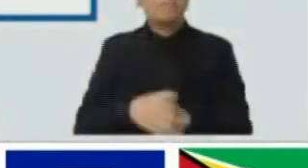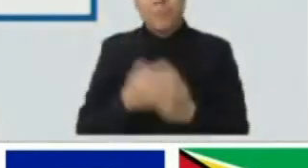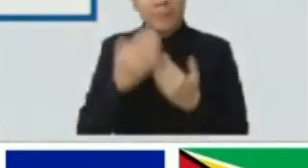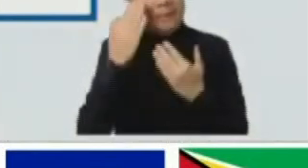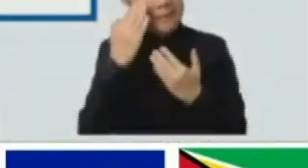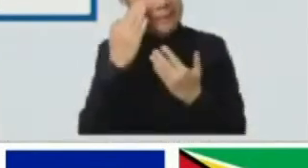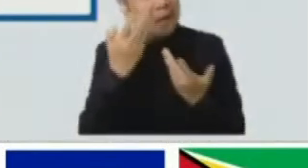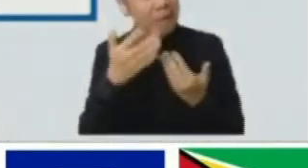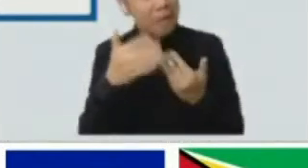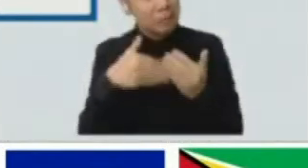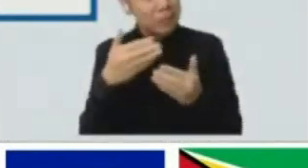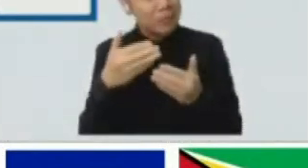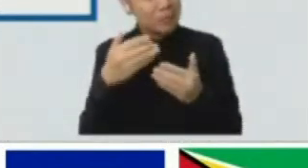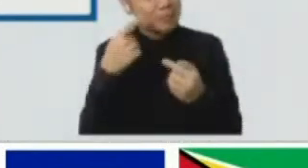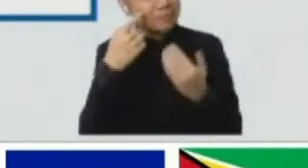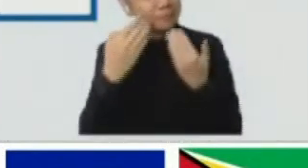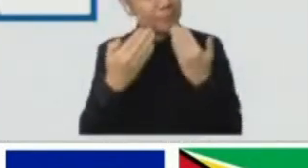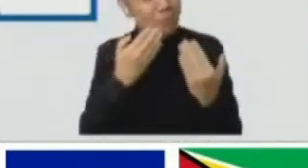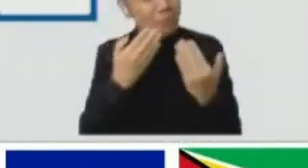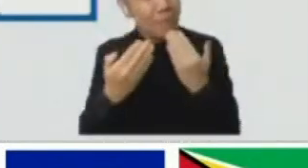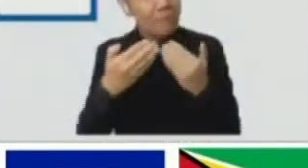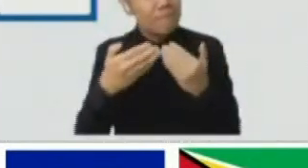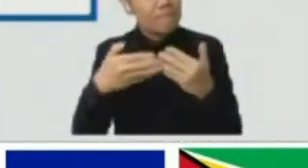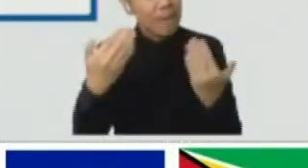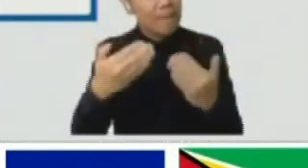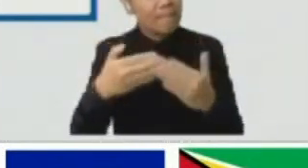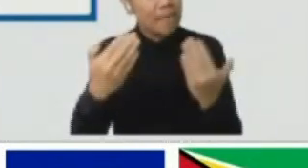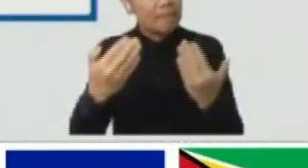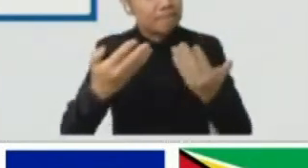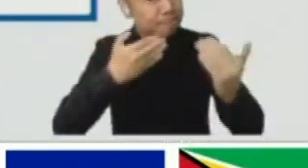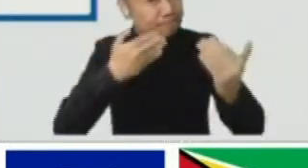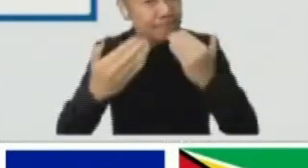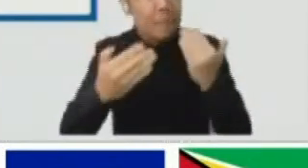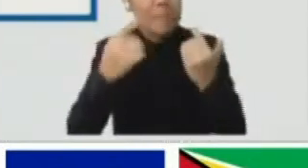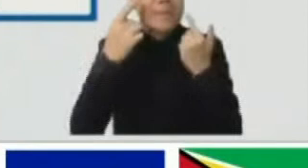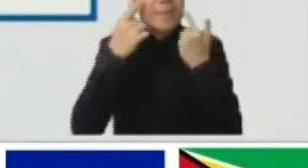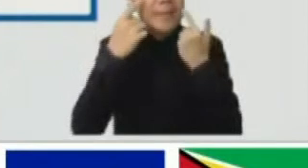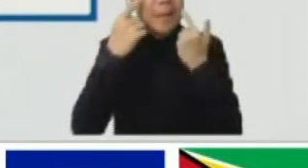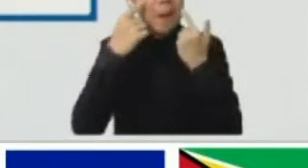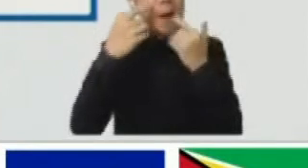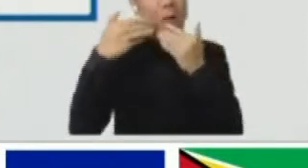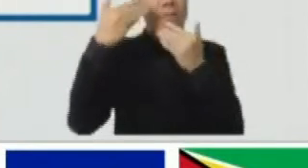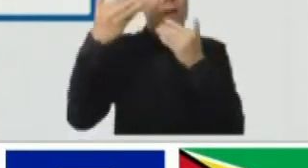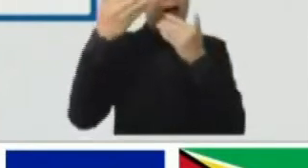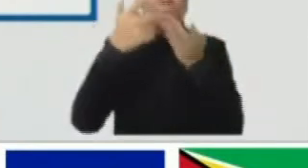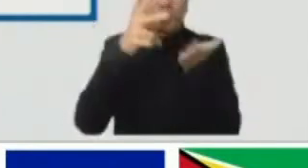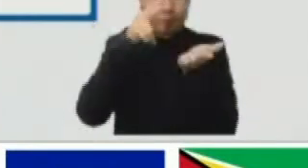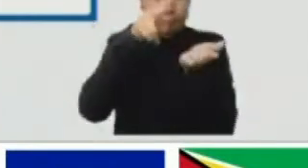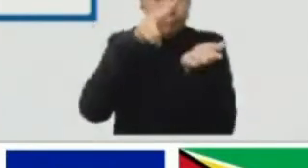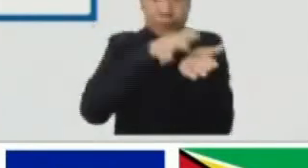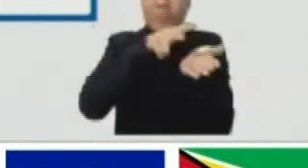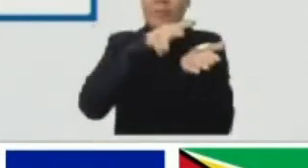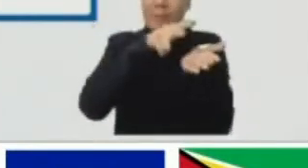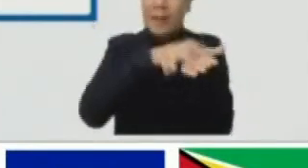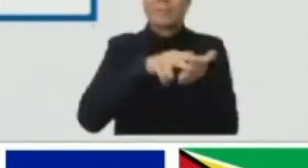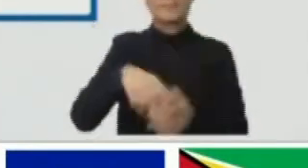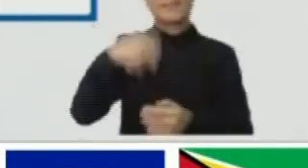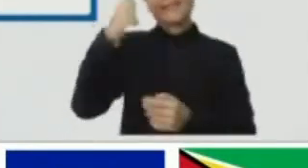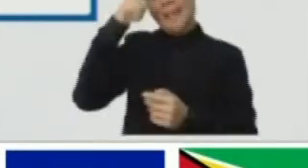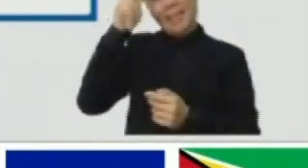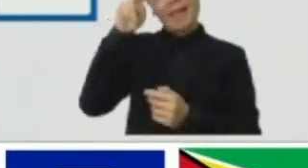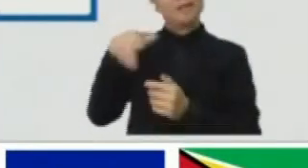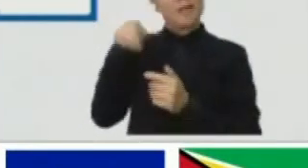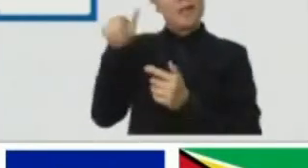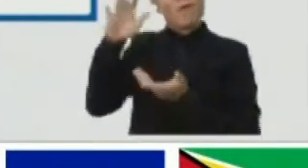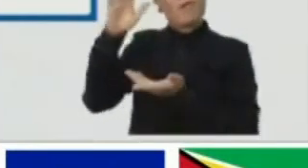debates over the next days as we take stock of progress in the implementation of the Sendai Framework for Disaster Risk Reduction